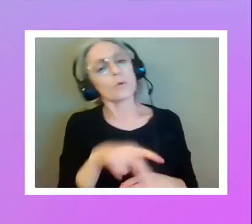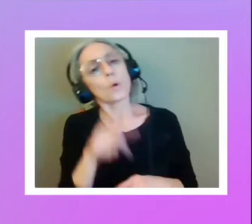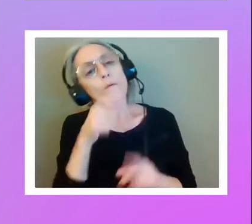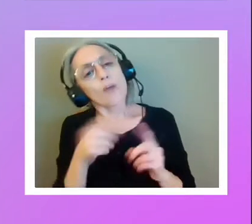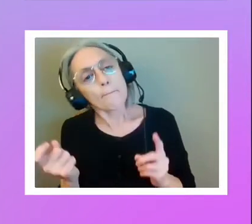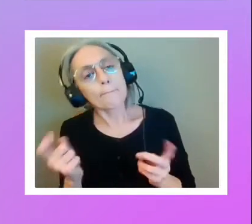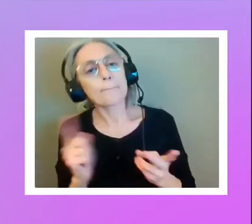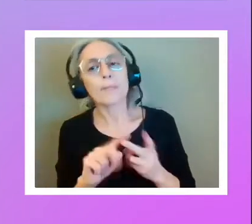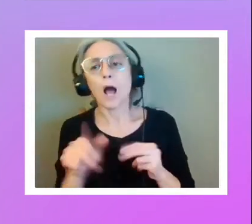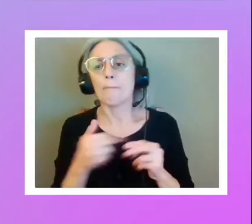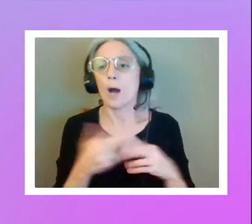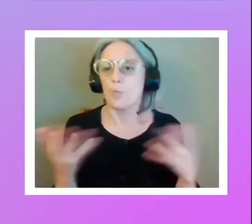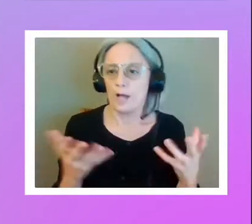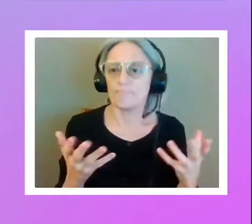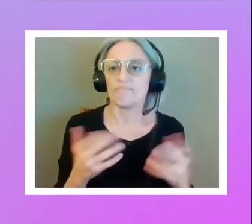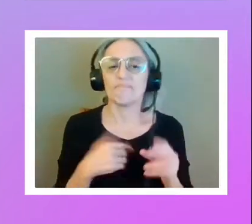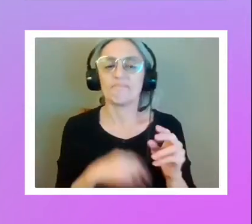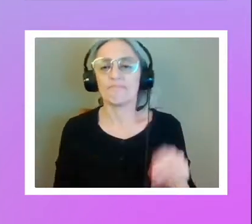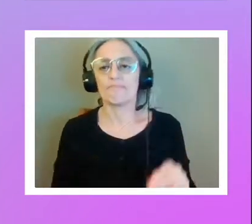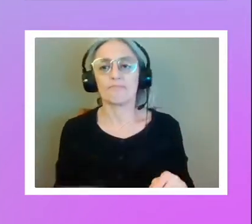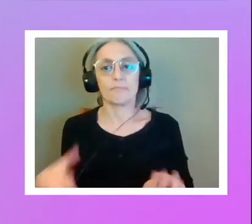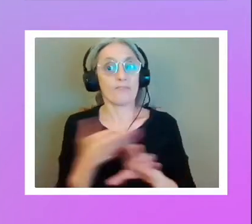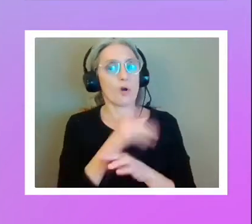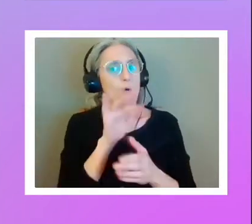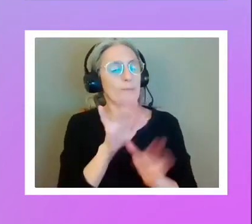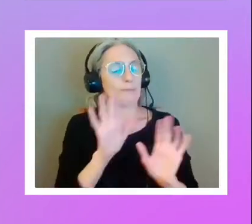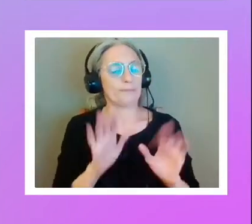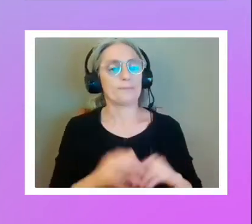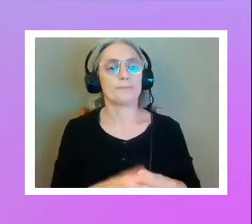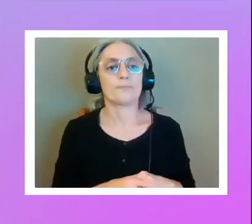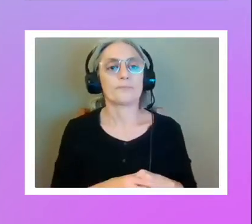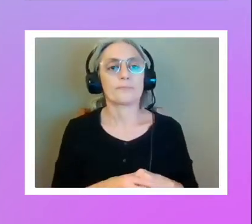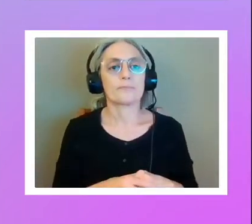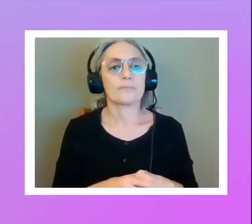about. So take a look at